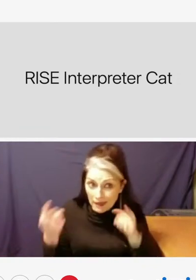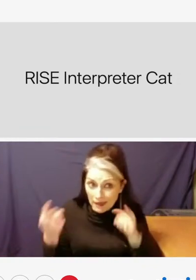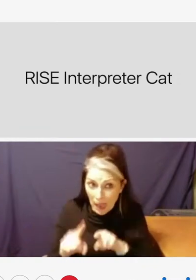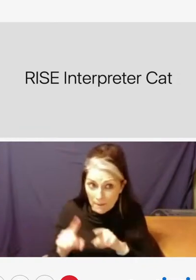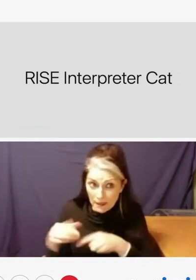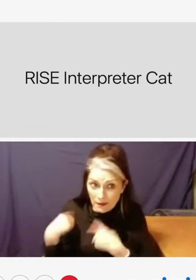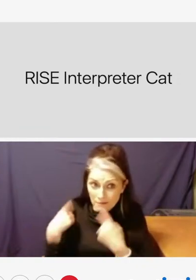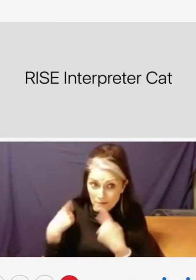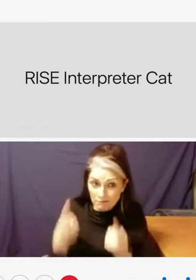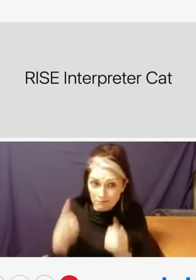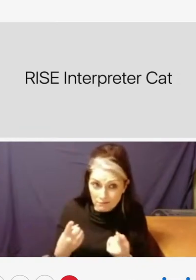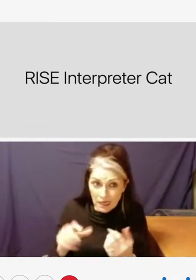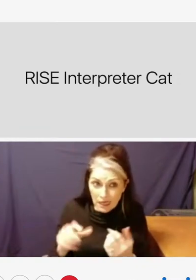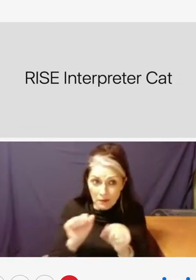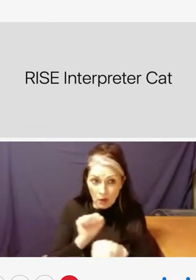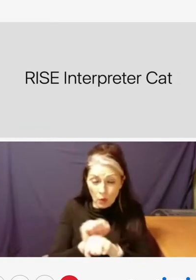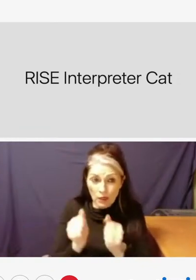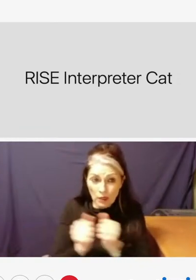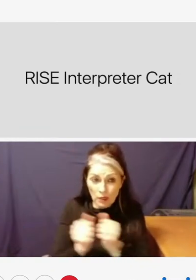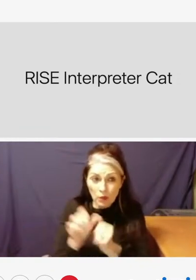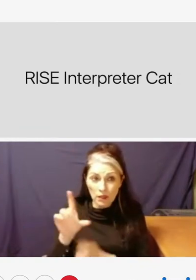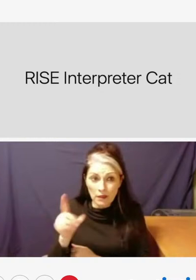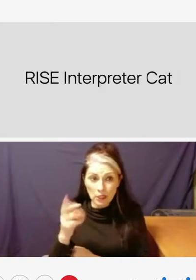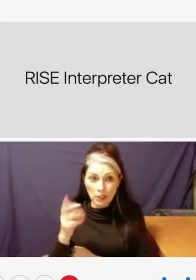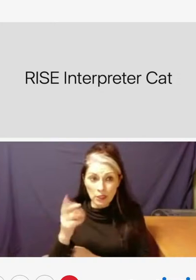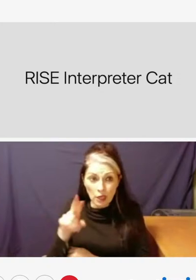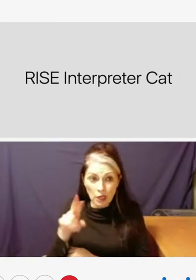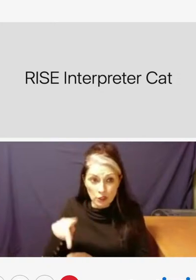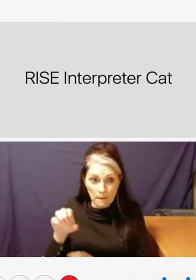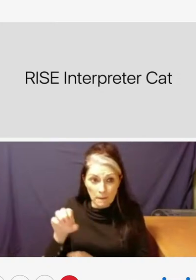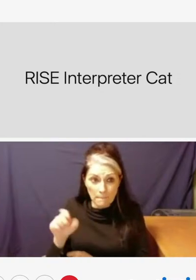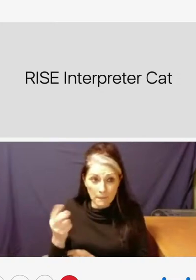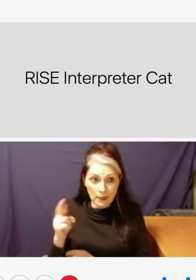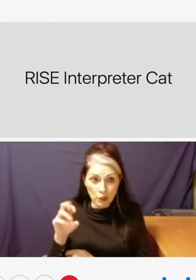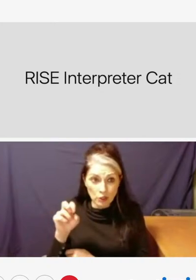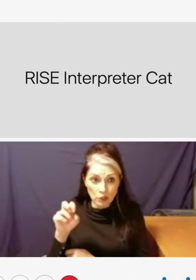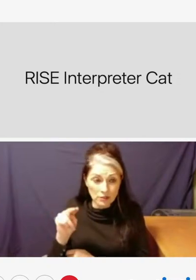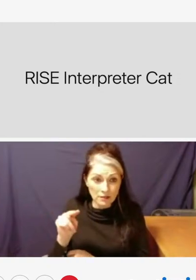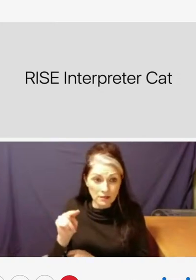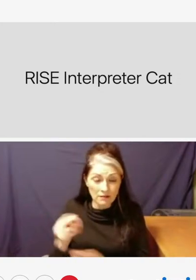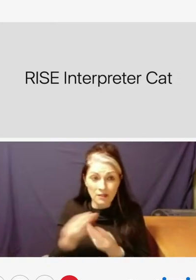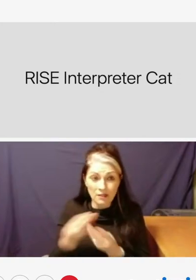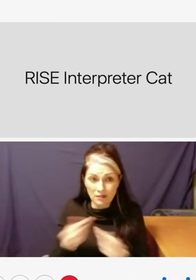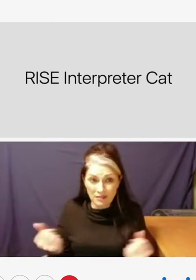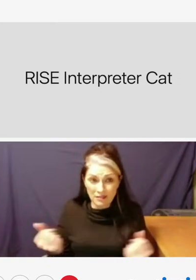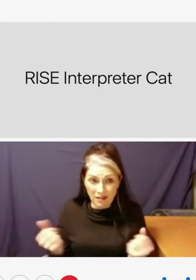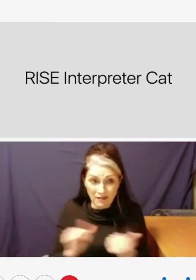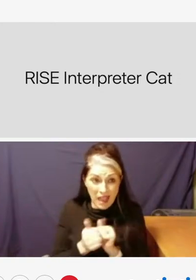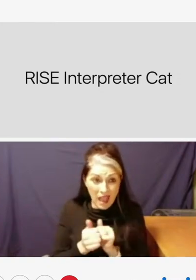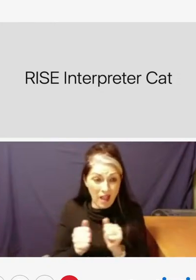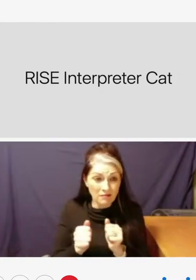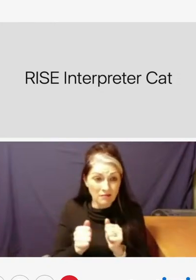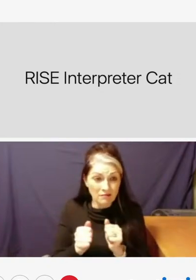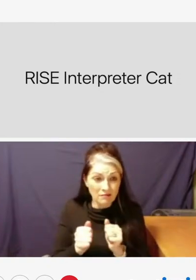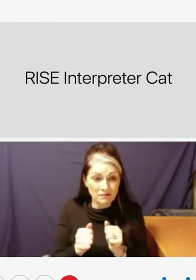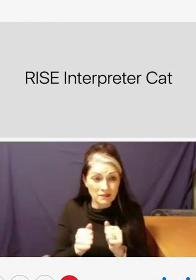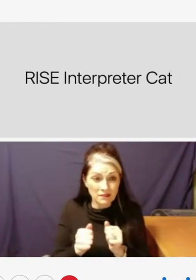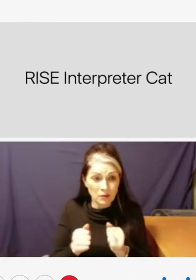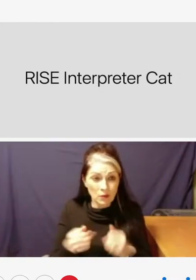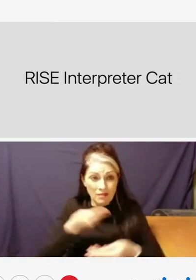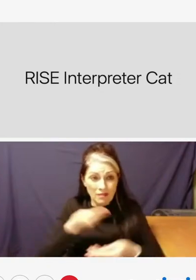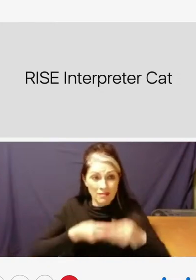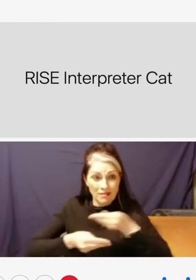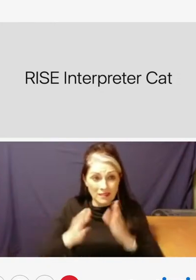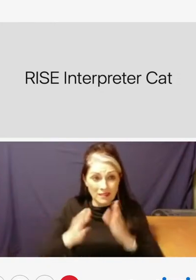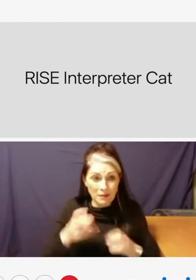to see how that can be solved until the uh subbing issues it's a little bit alleviated thank you for approving the